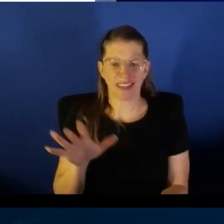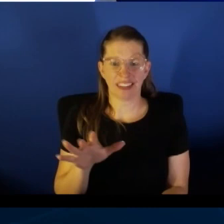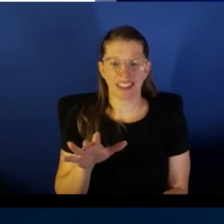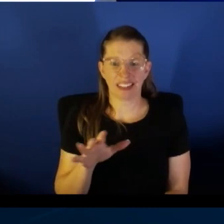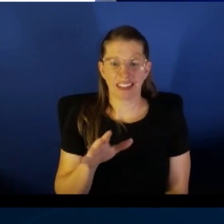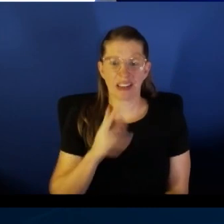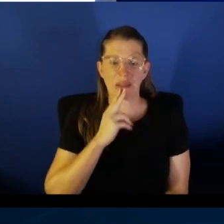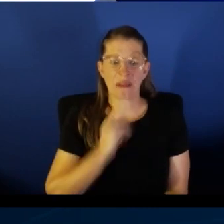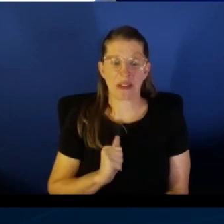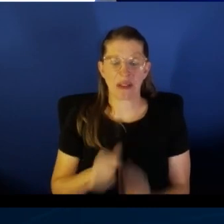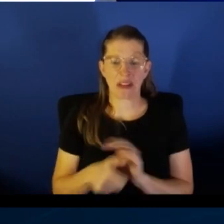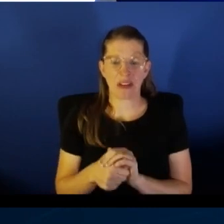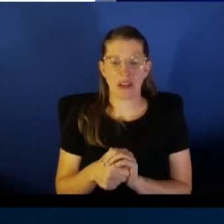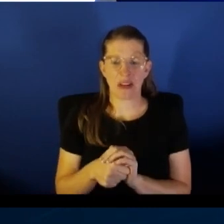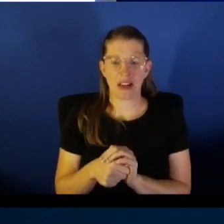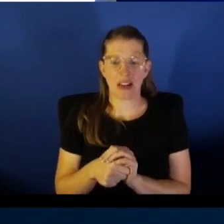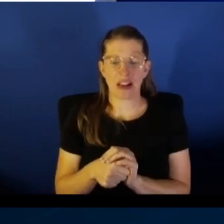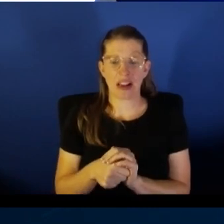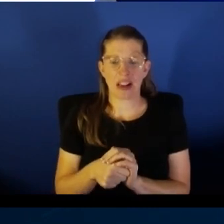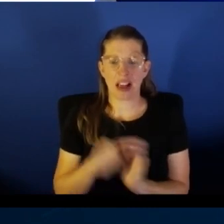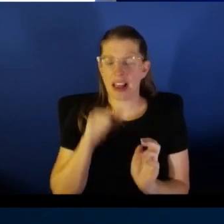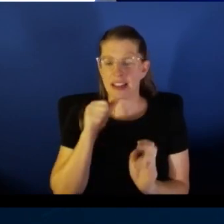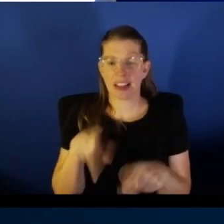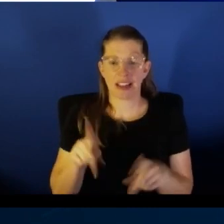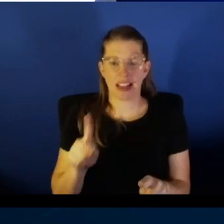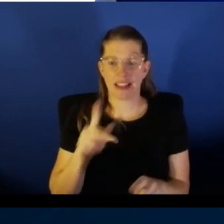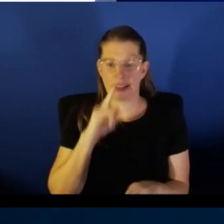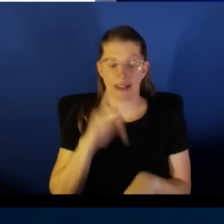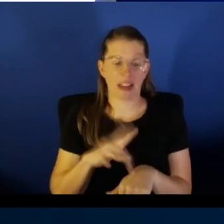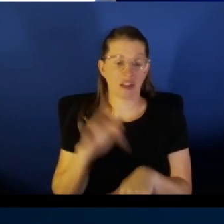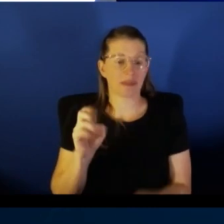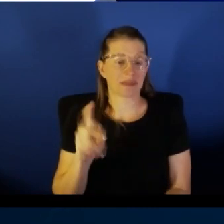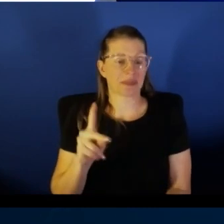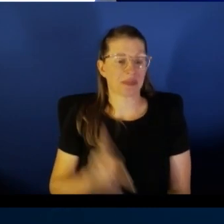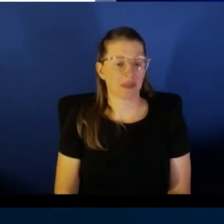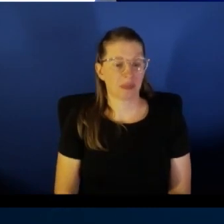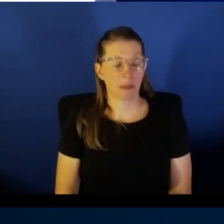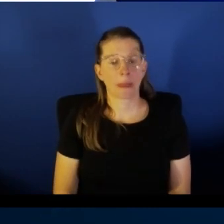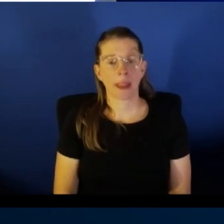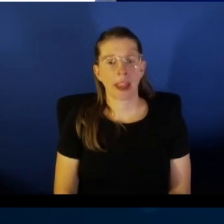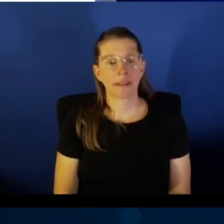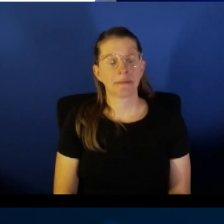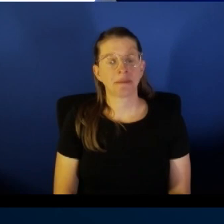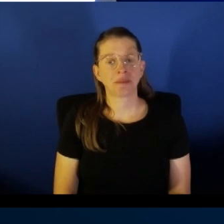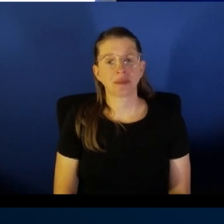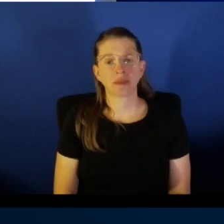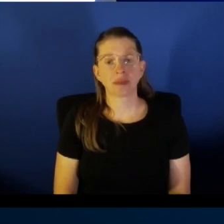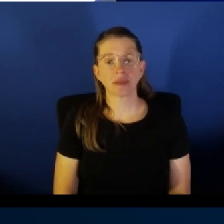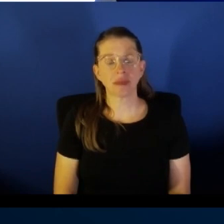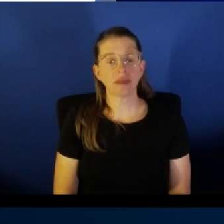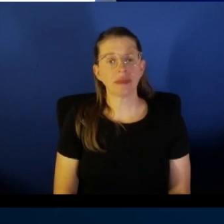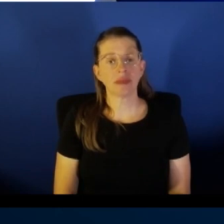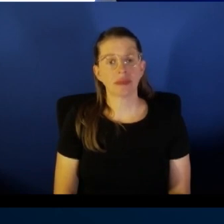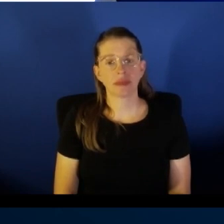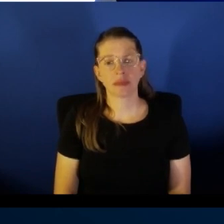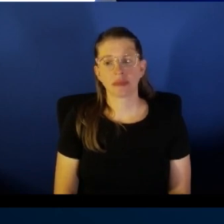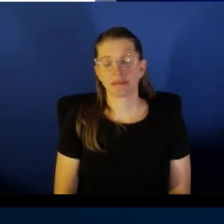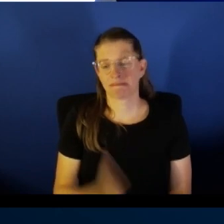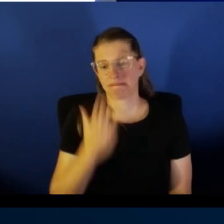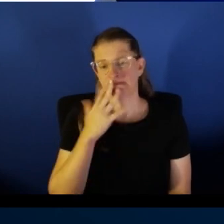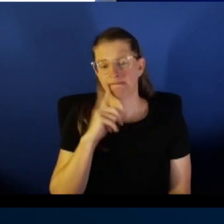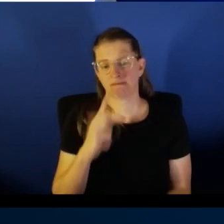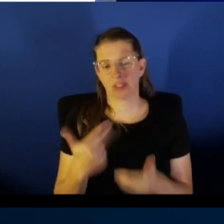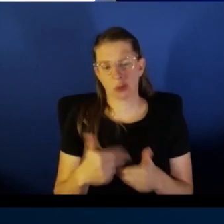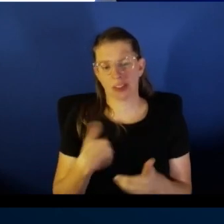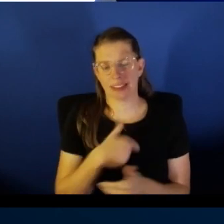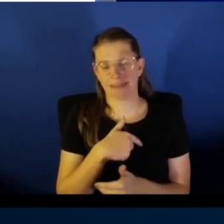but I didn't let the kiddos touch it. So interesting. That's what I did not know about. All right. So Dr. Hinthorn, thanks so much for being with us, and come back